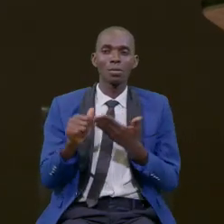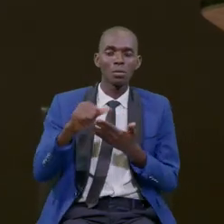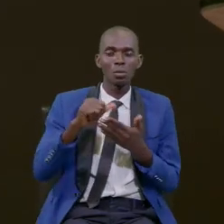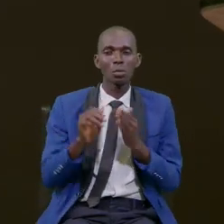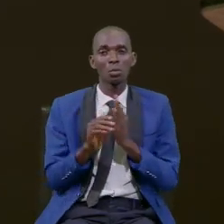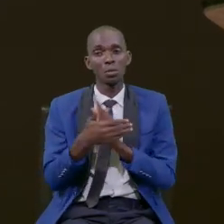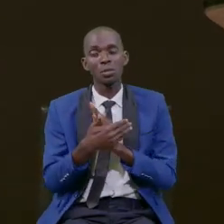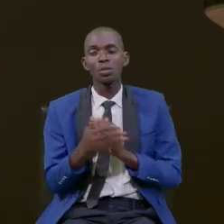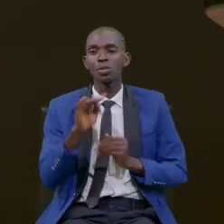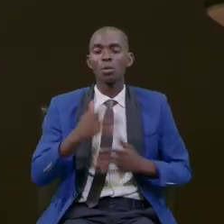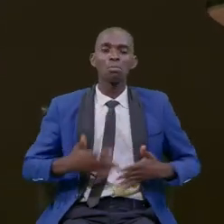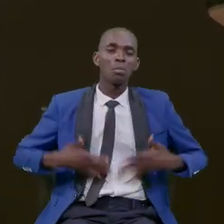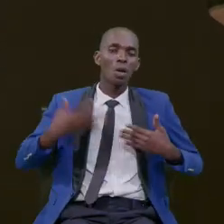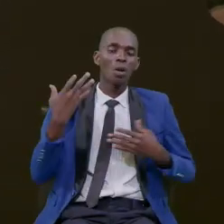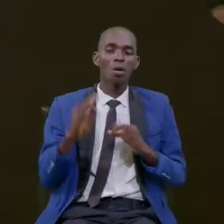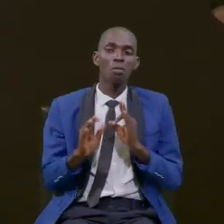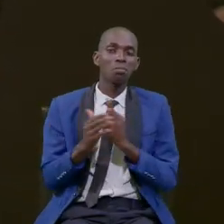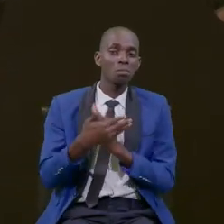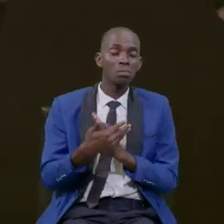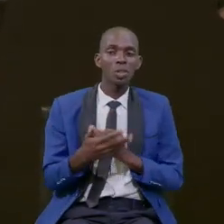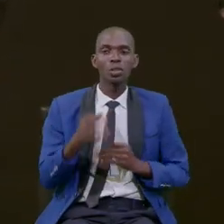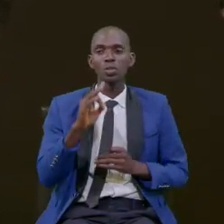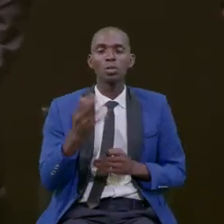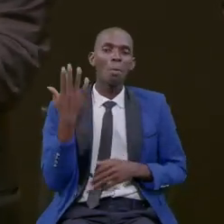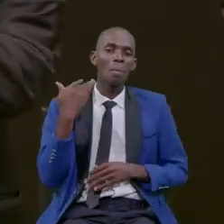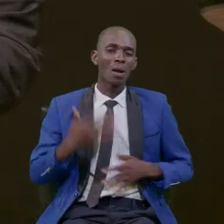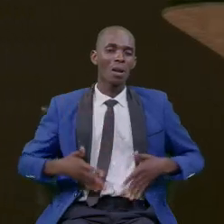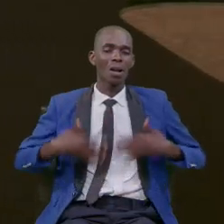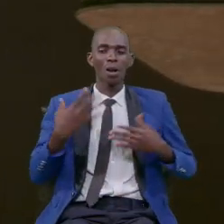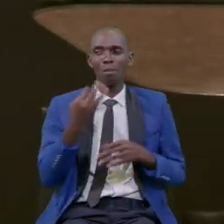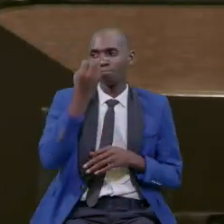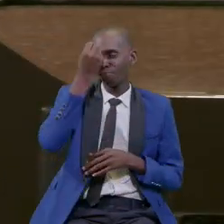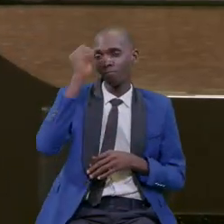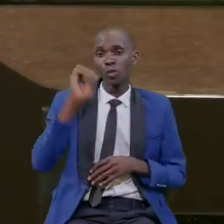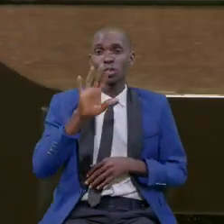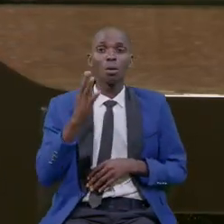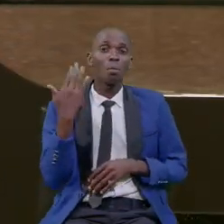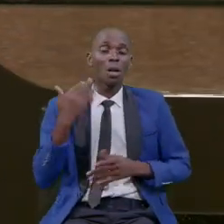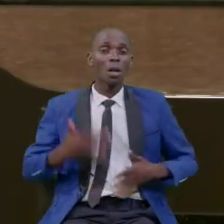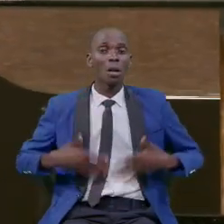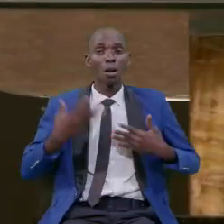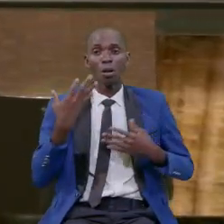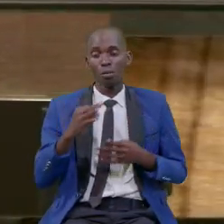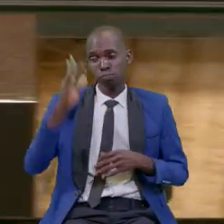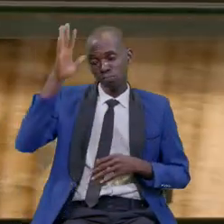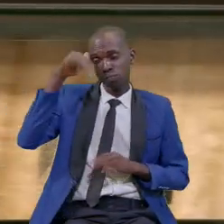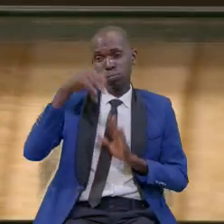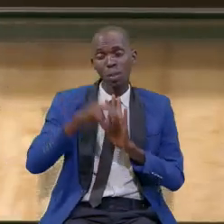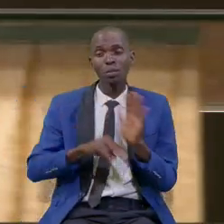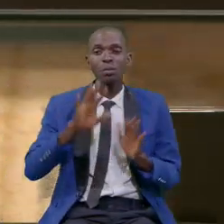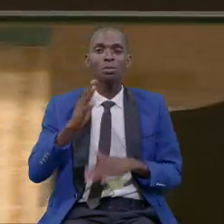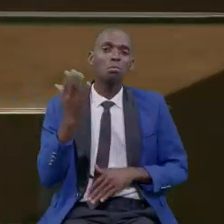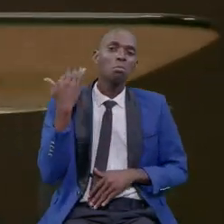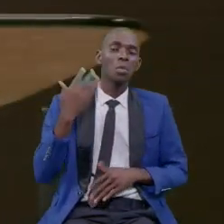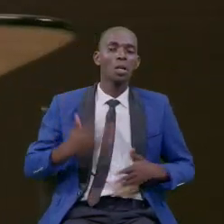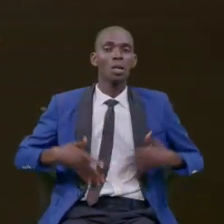of fornication, your past life of disobedience, your past life of rebellion, your past life